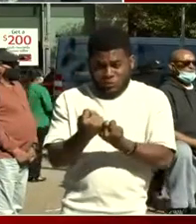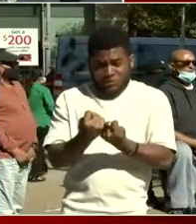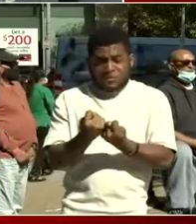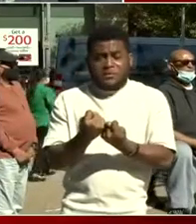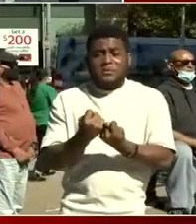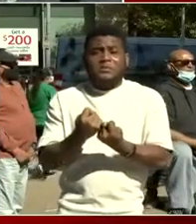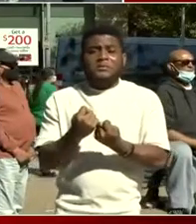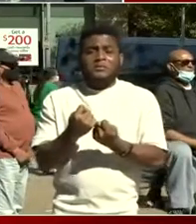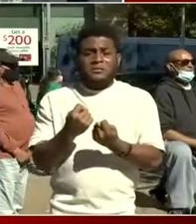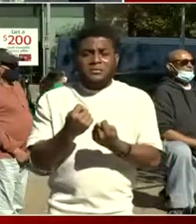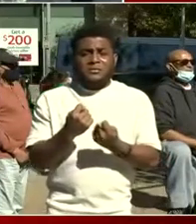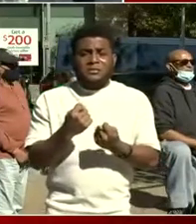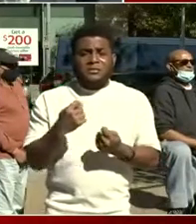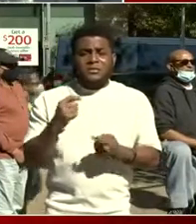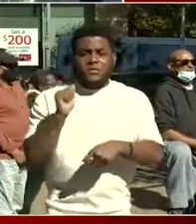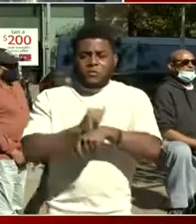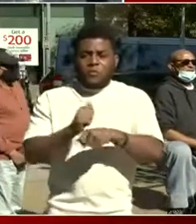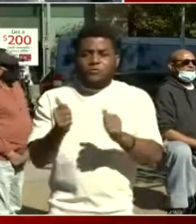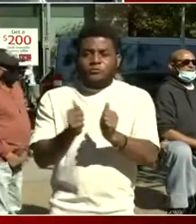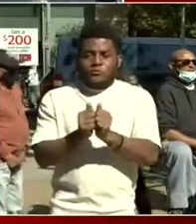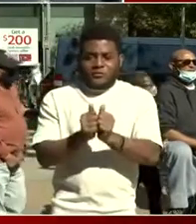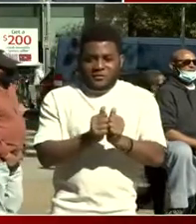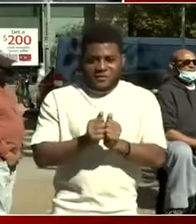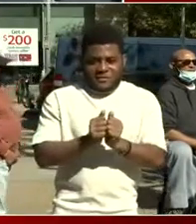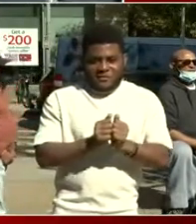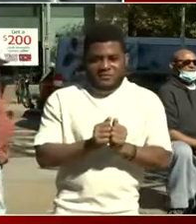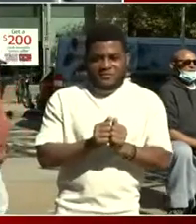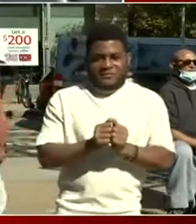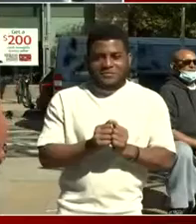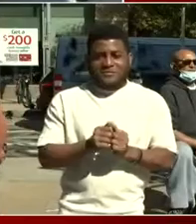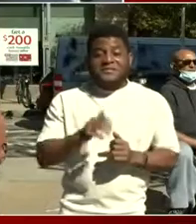questions that you may have.